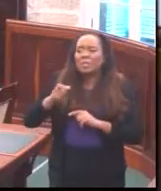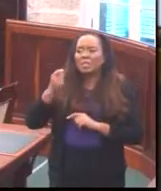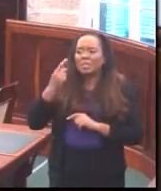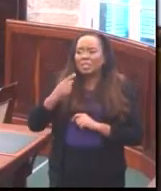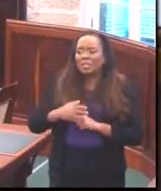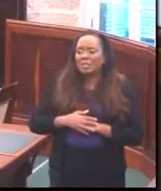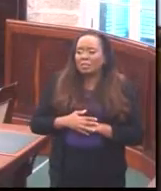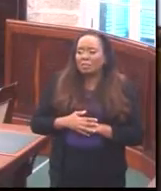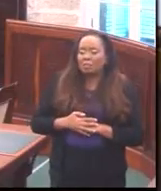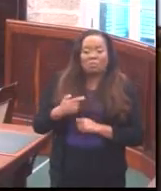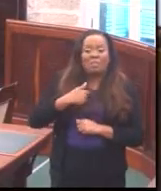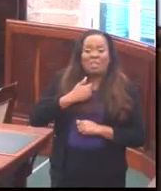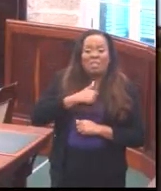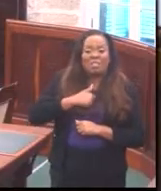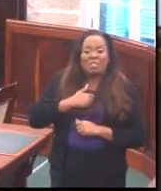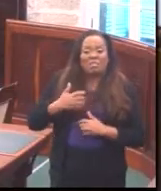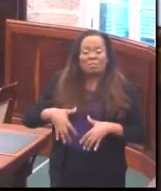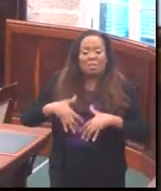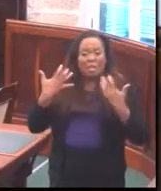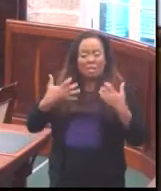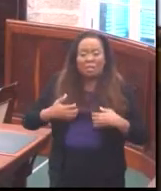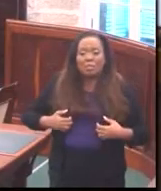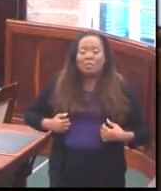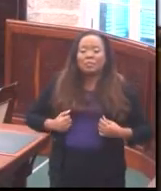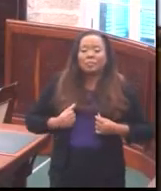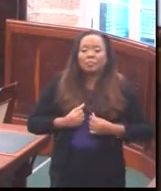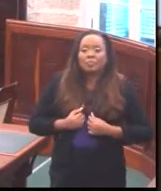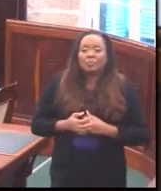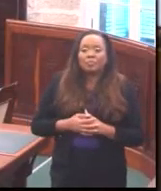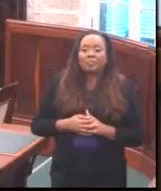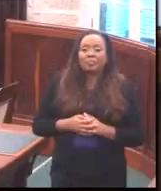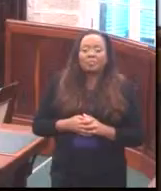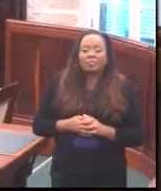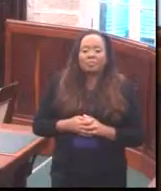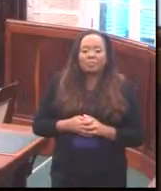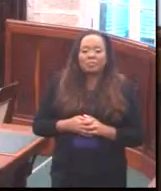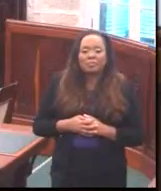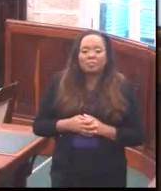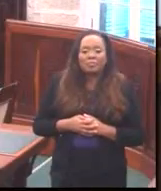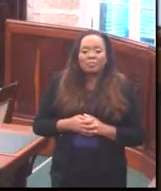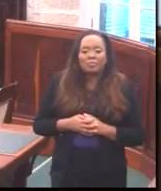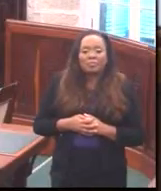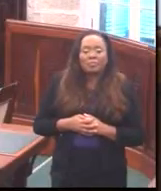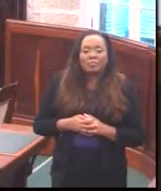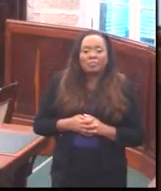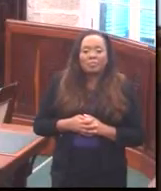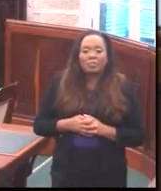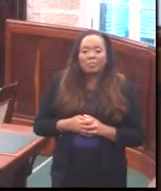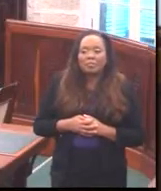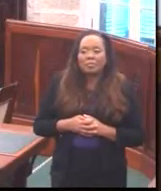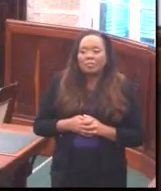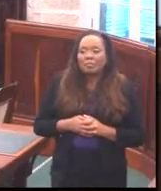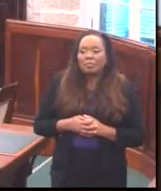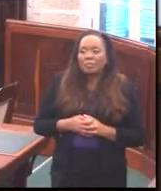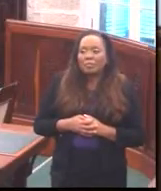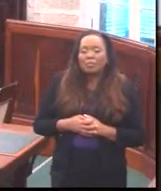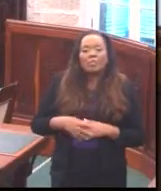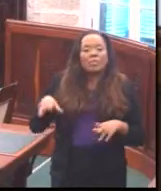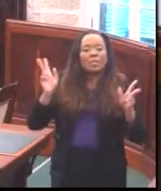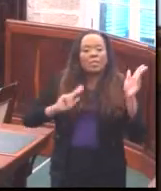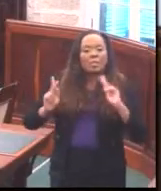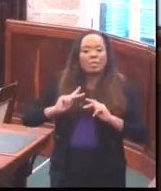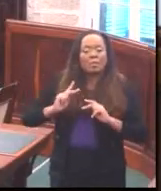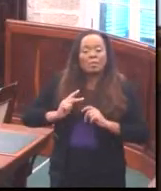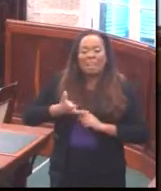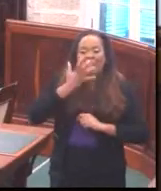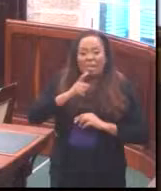being angry, sir. I'm sorry for being angry. But I'm not alone in my anger. The public is angry about this. They were angry